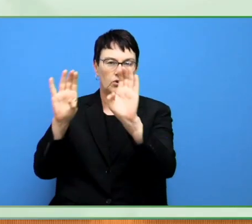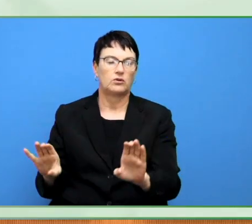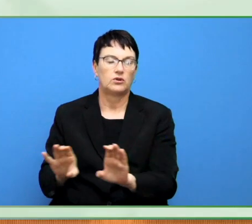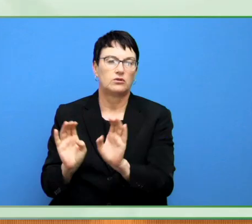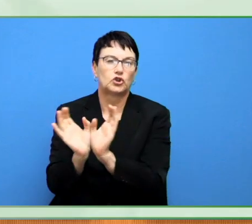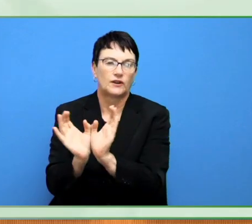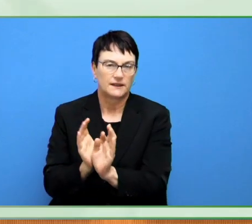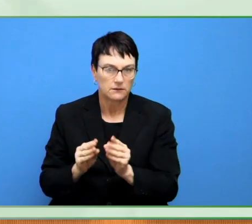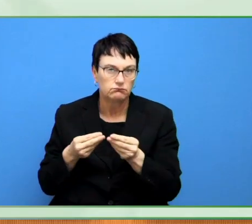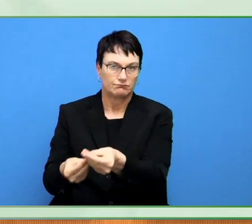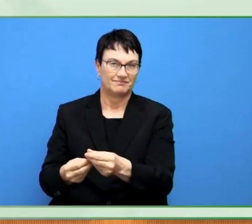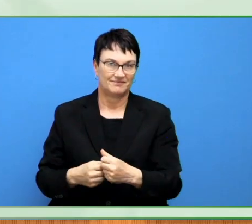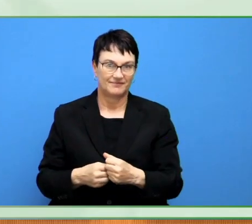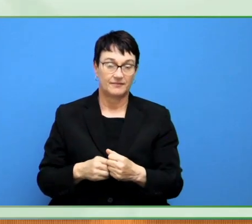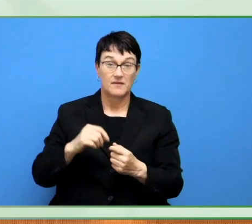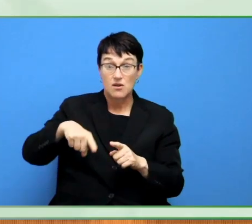test labs.